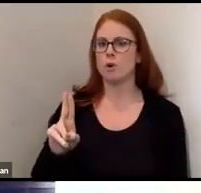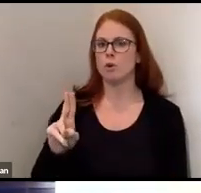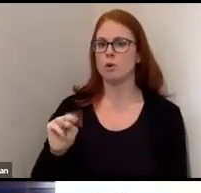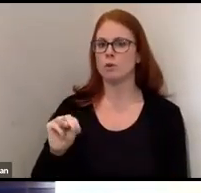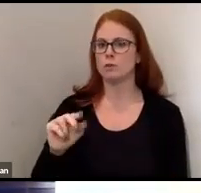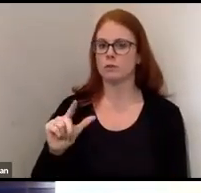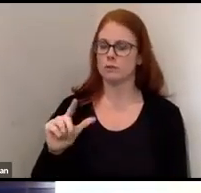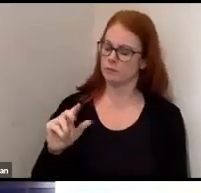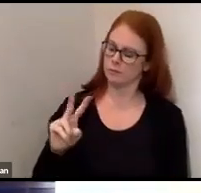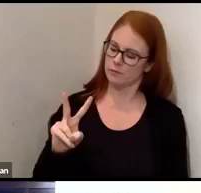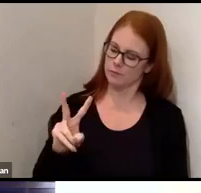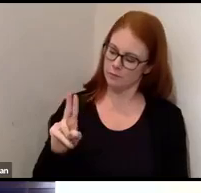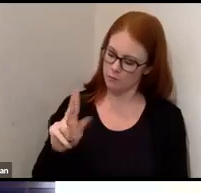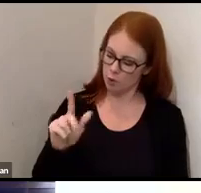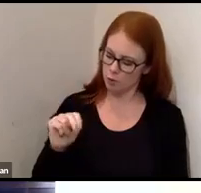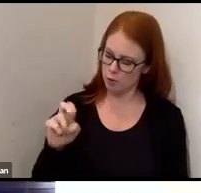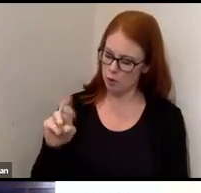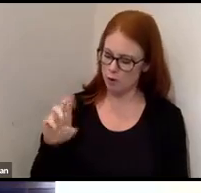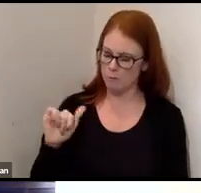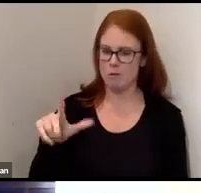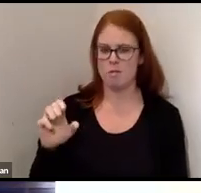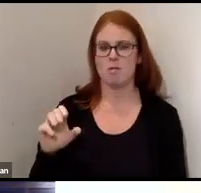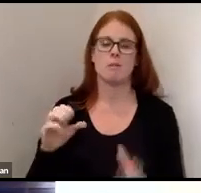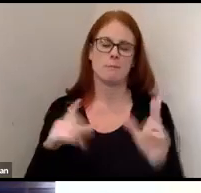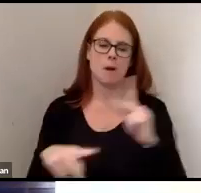and childcare open. And that's what we're still doing.